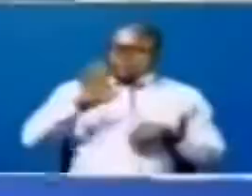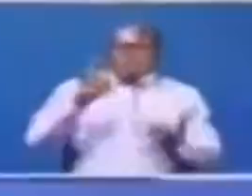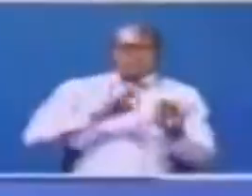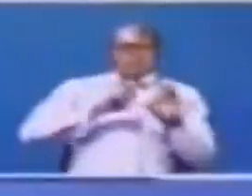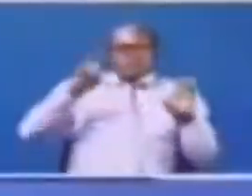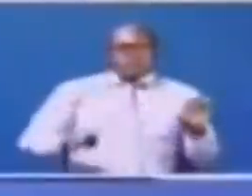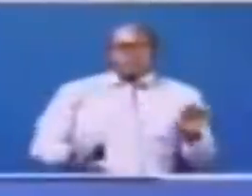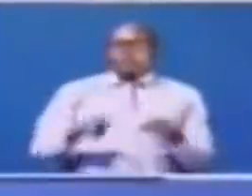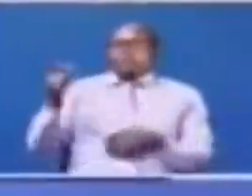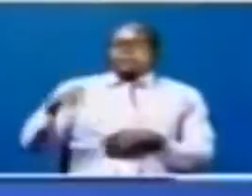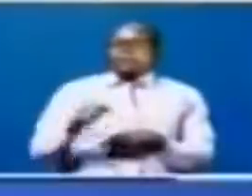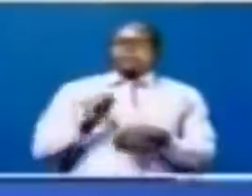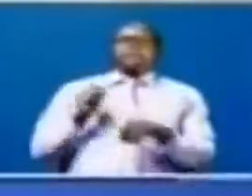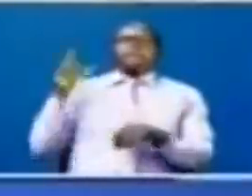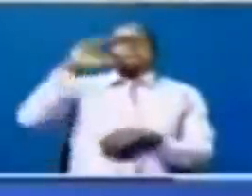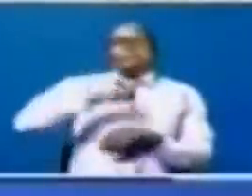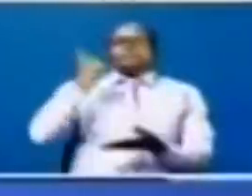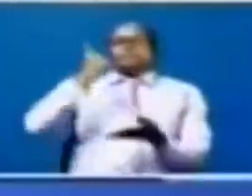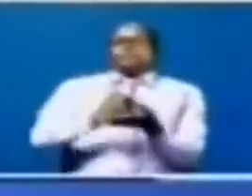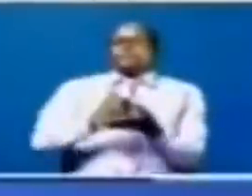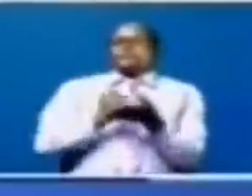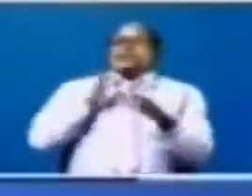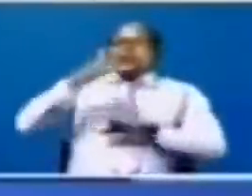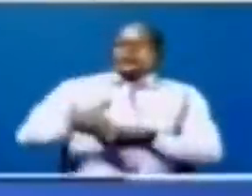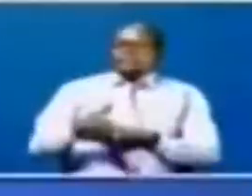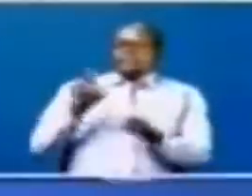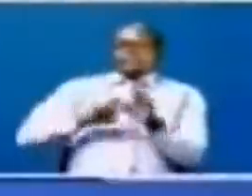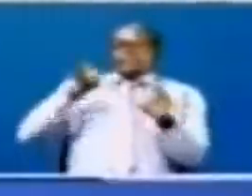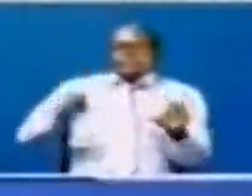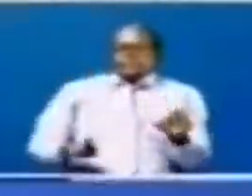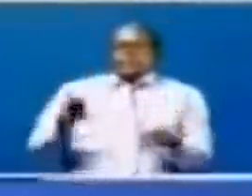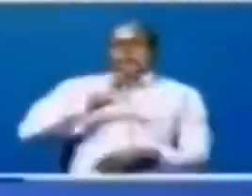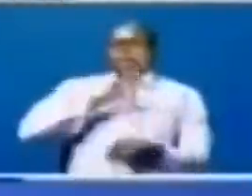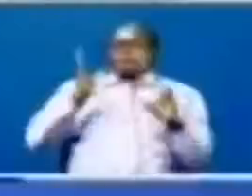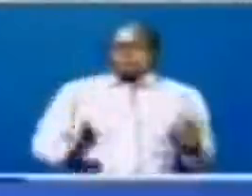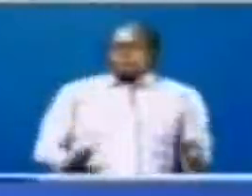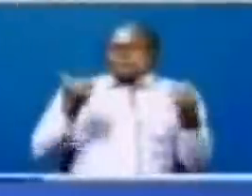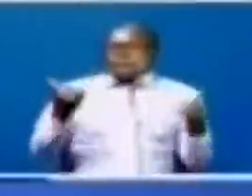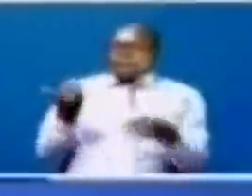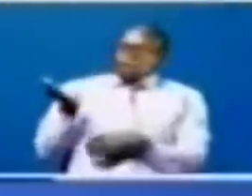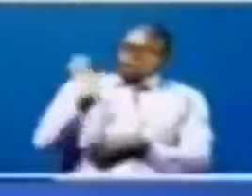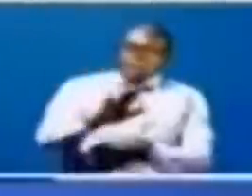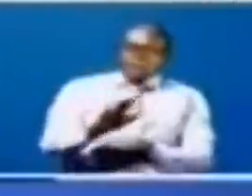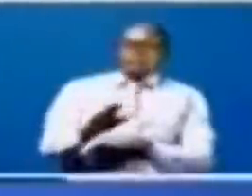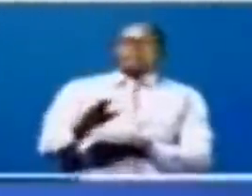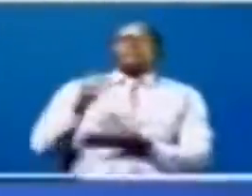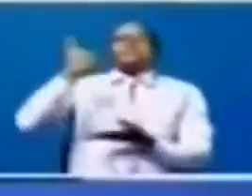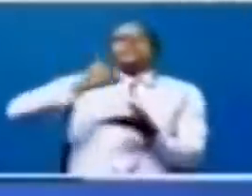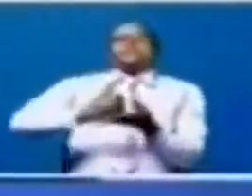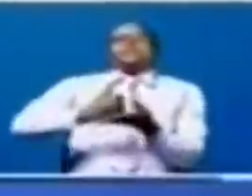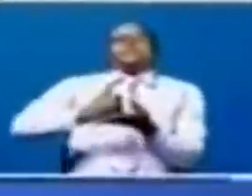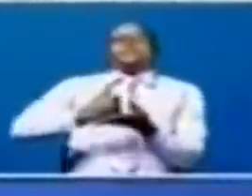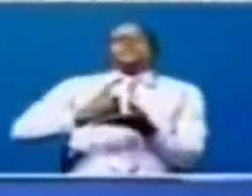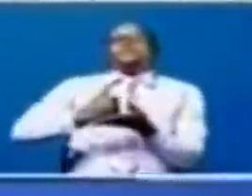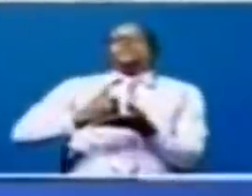resignation. Months out of office, apparently after having resigned, the commissioners are back at the anniversary towers,